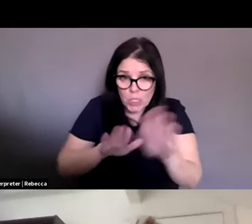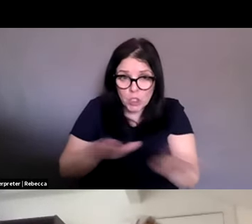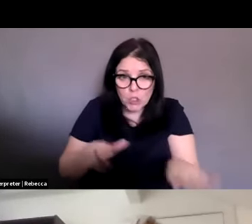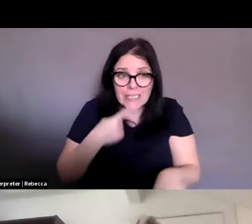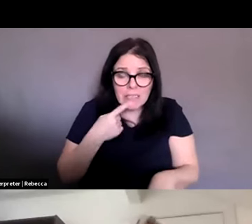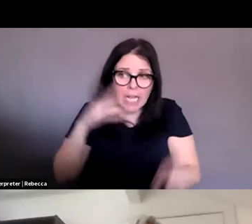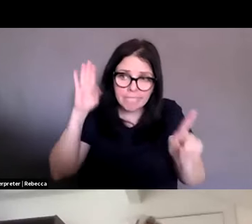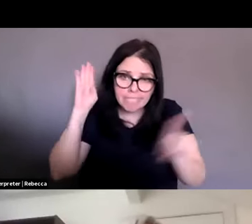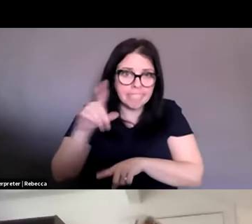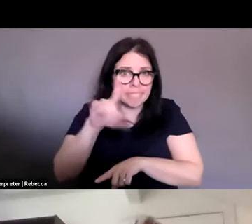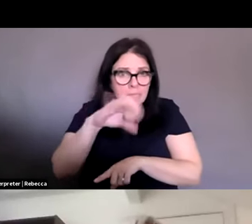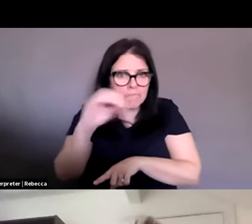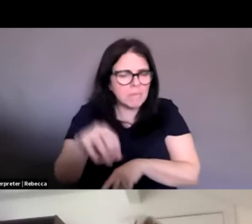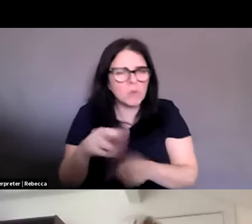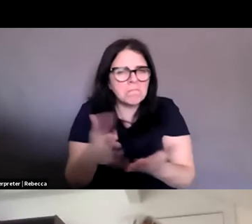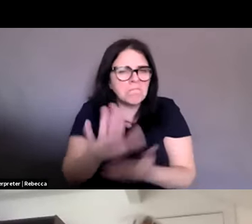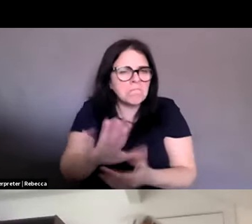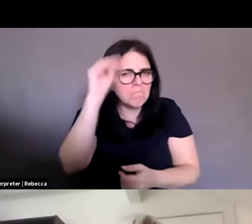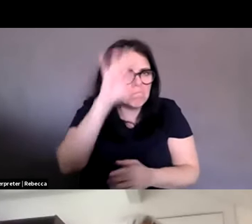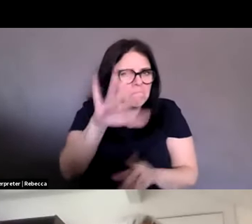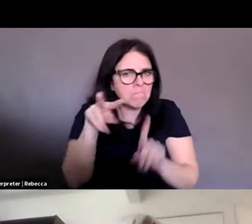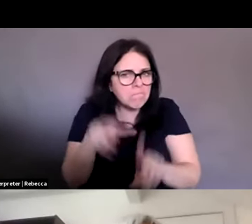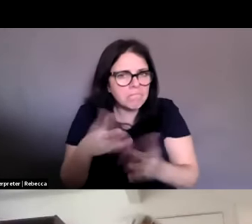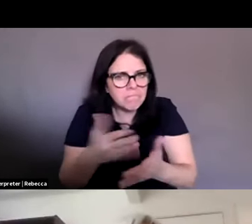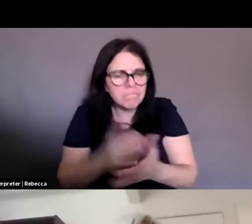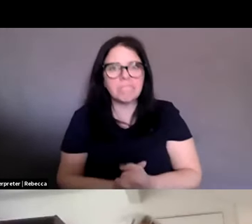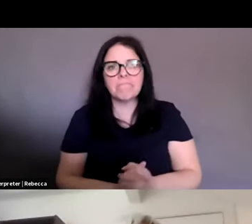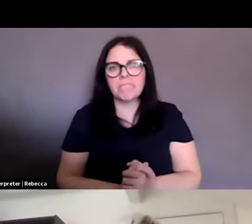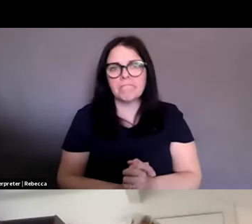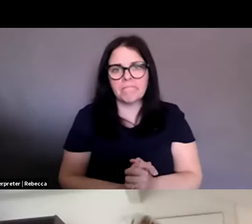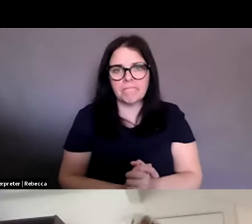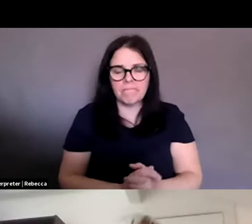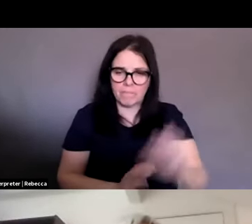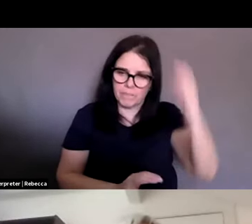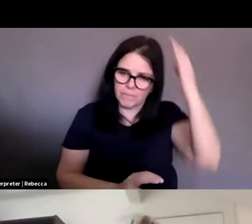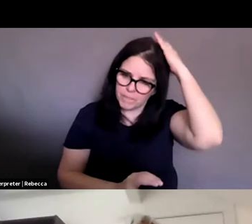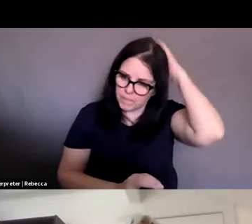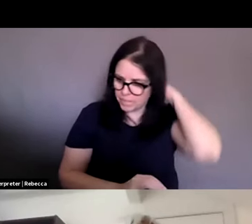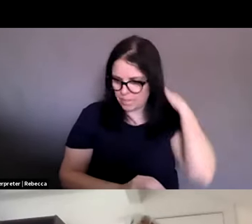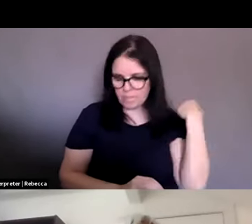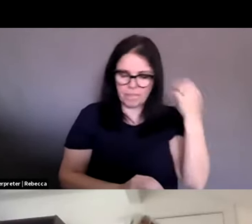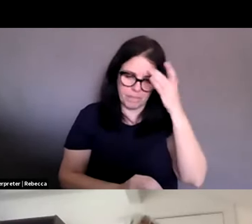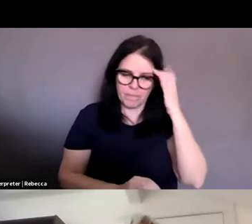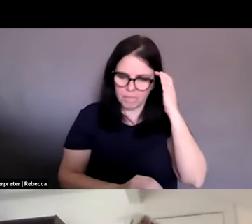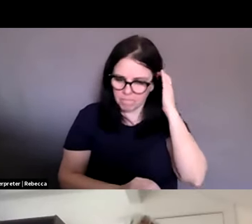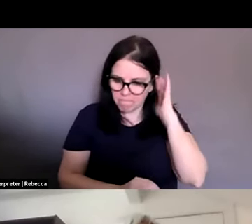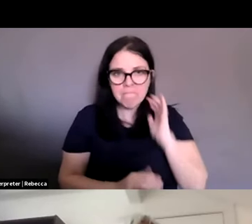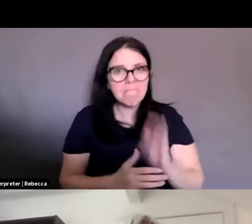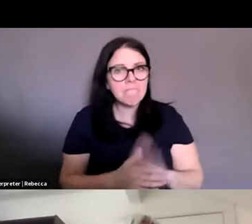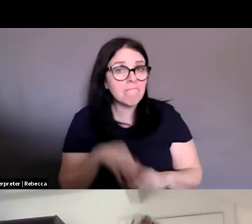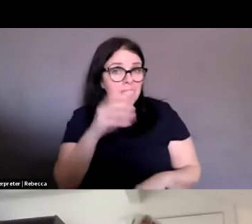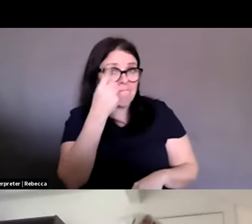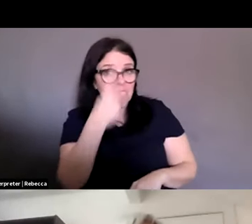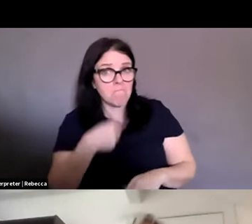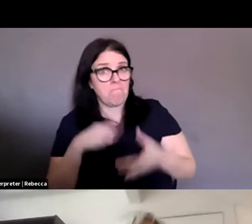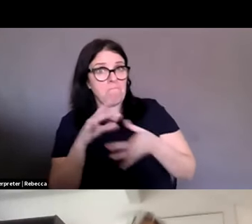Any thoughts about that? Well, I'm not saying that children never lie, but I think when we look specifically